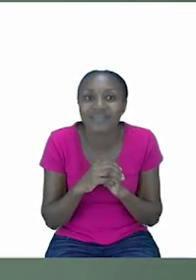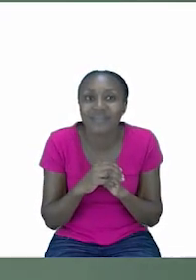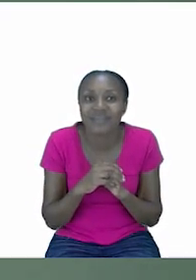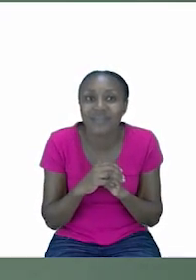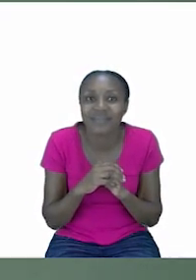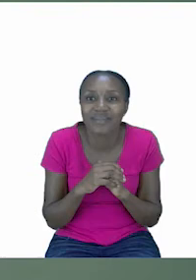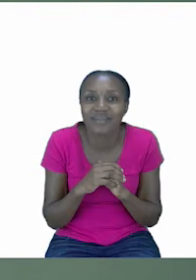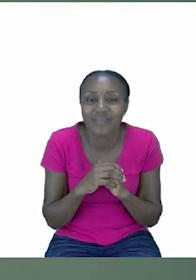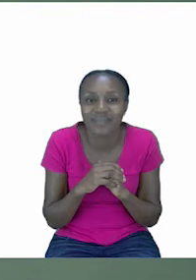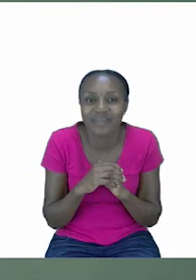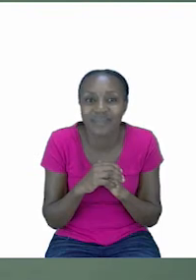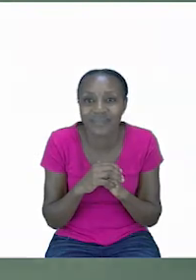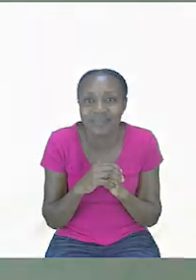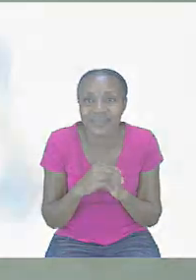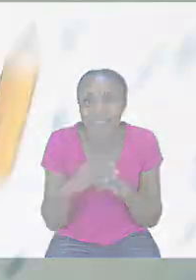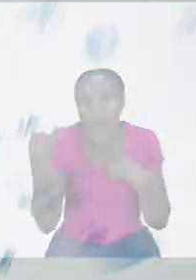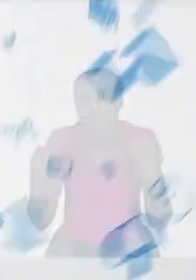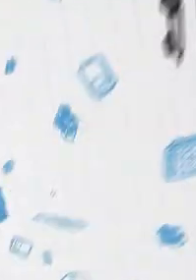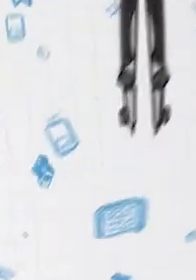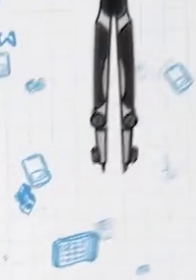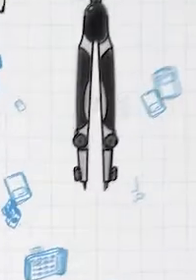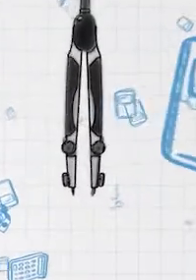each other just now. Have fun.